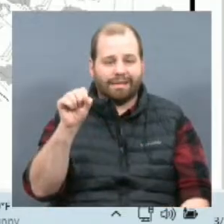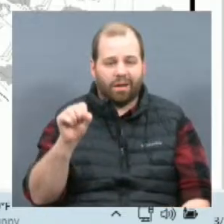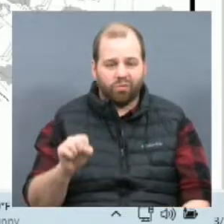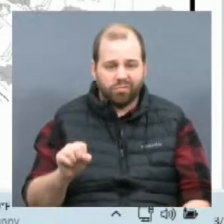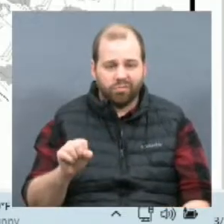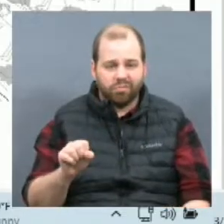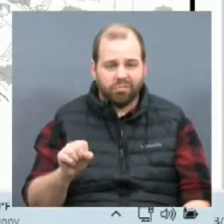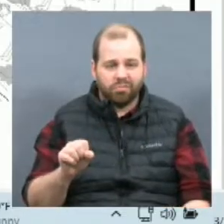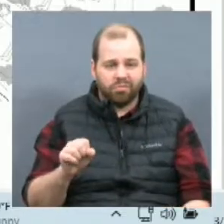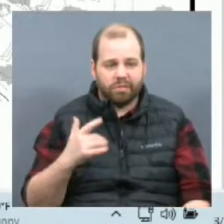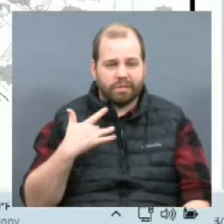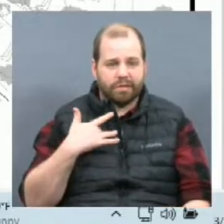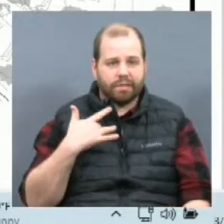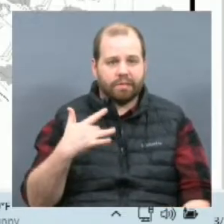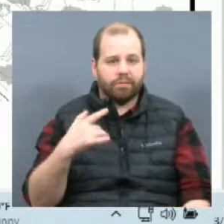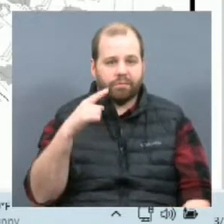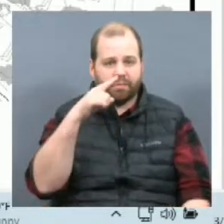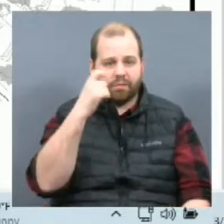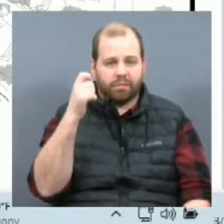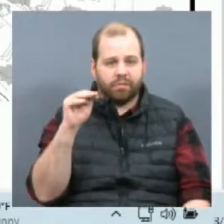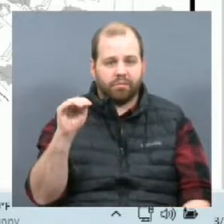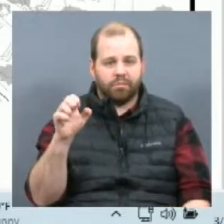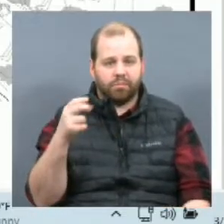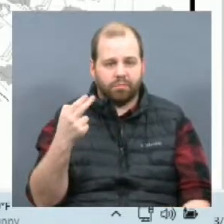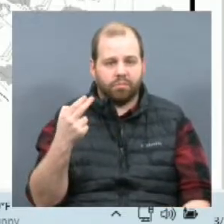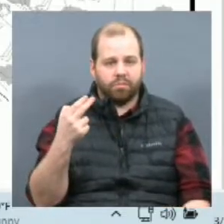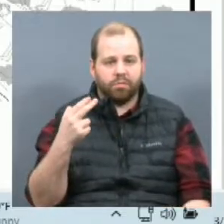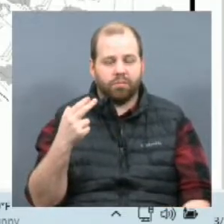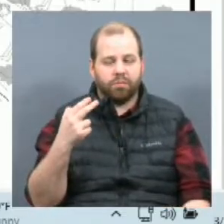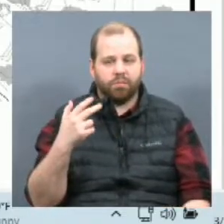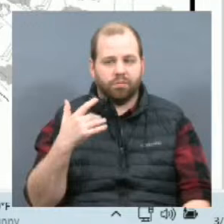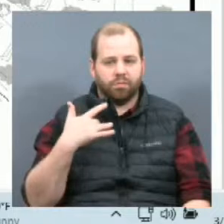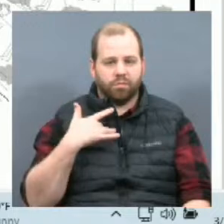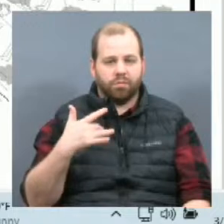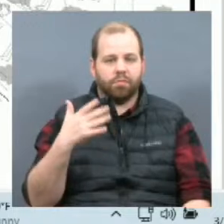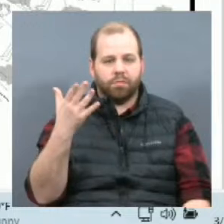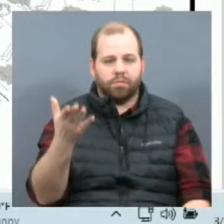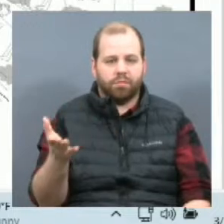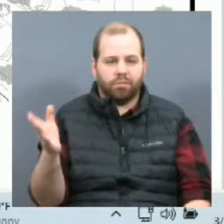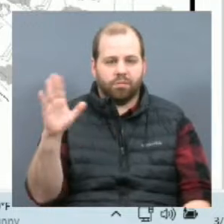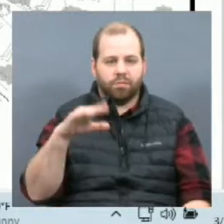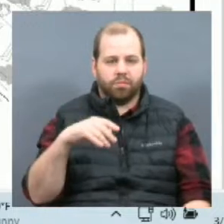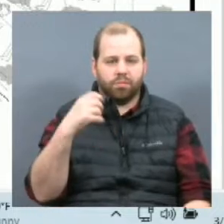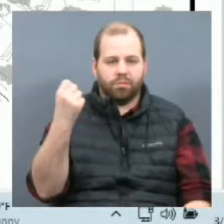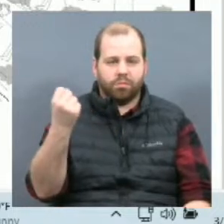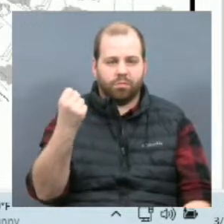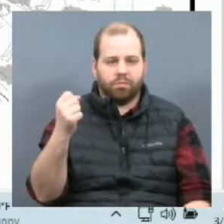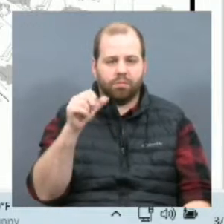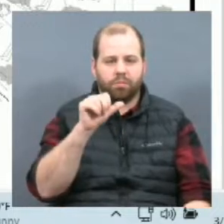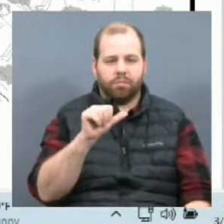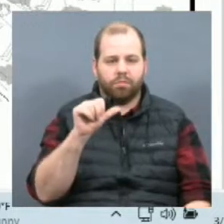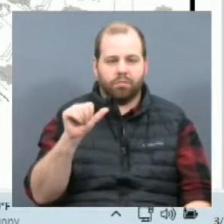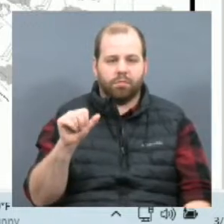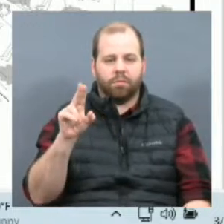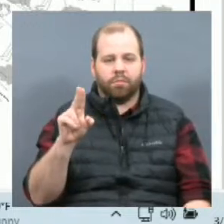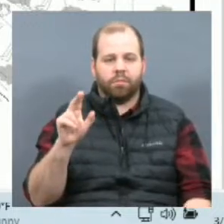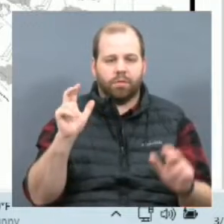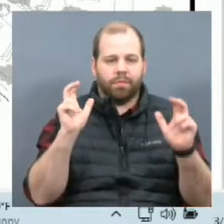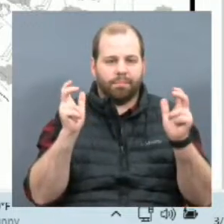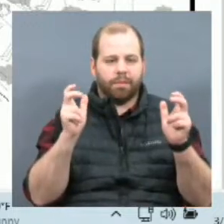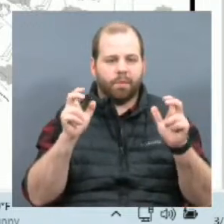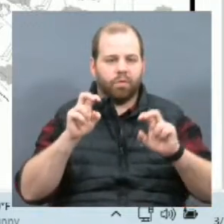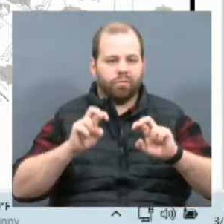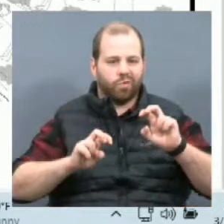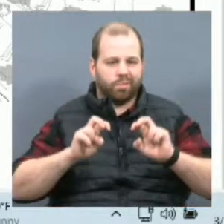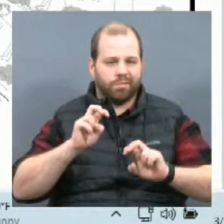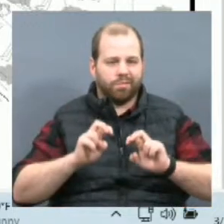historically, during the summer, starting in March, historically, we have all day long Saturday AAU basketball tournaments in our gym.